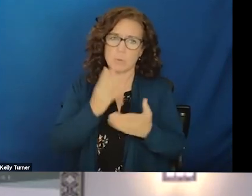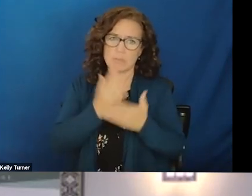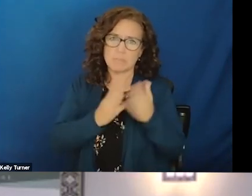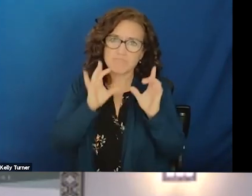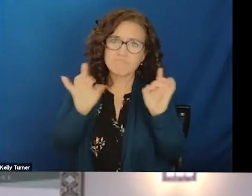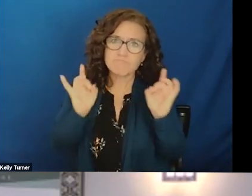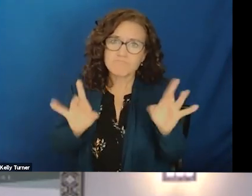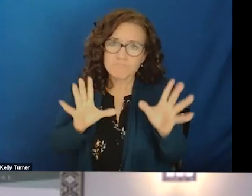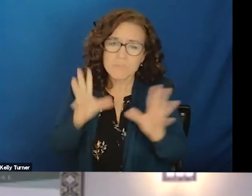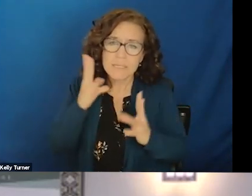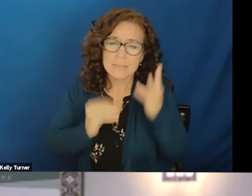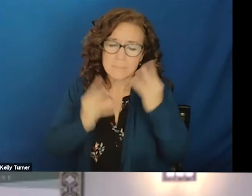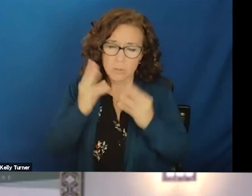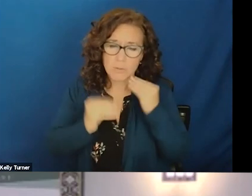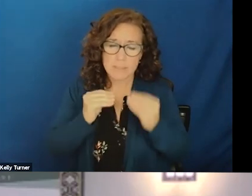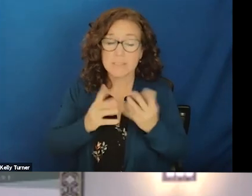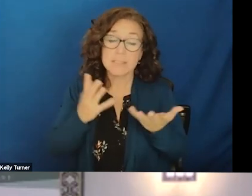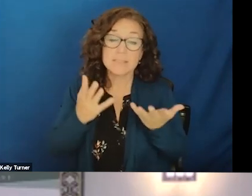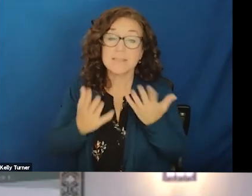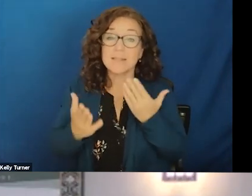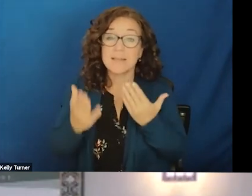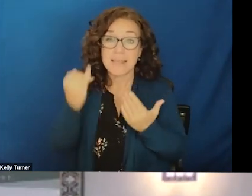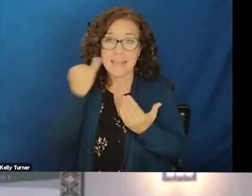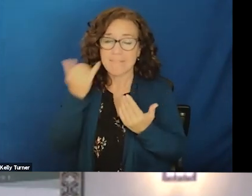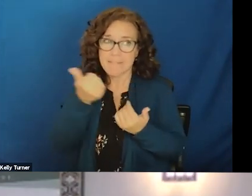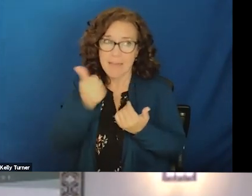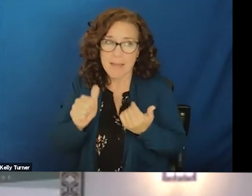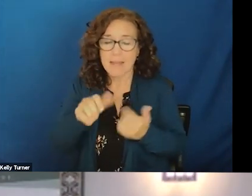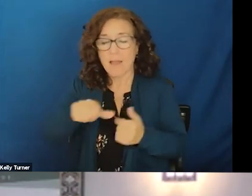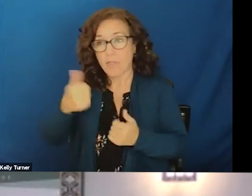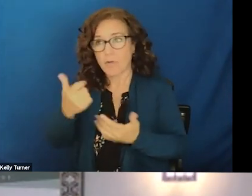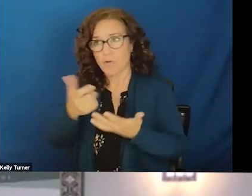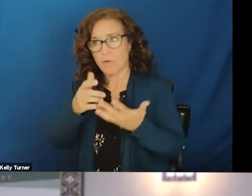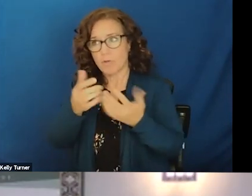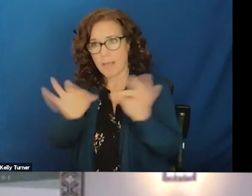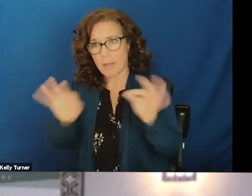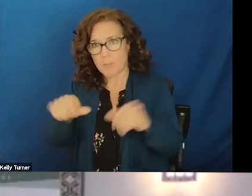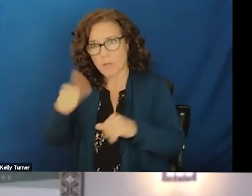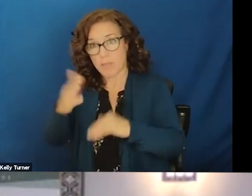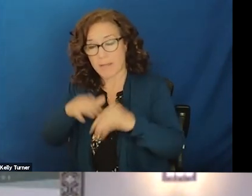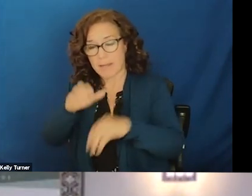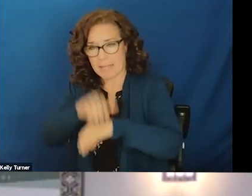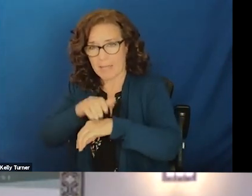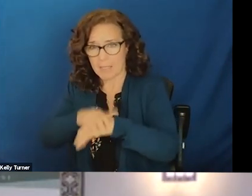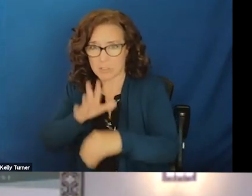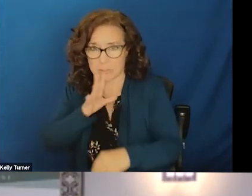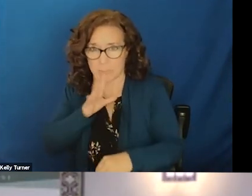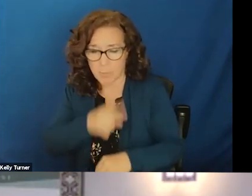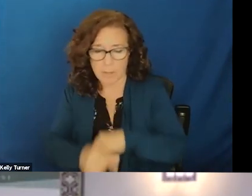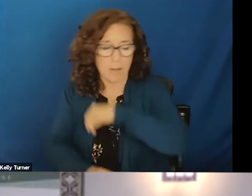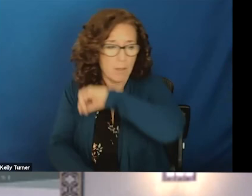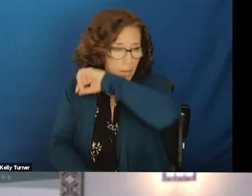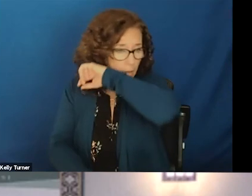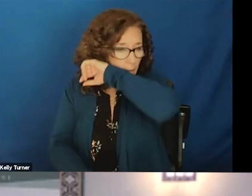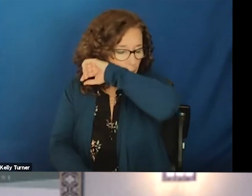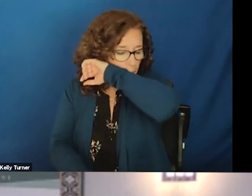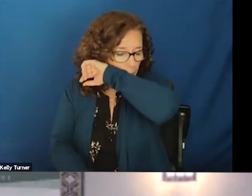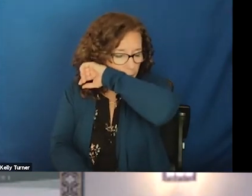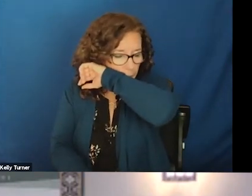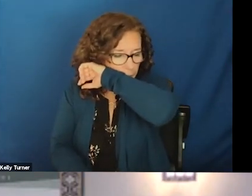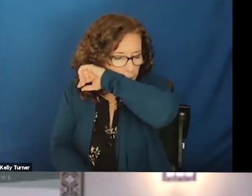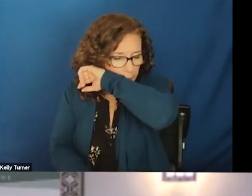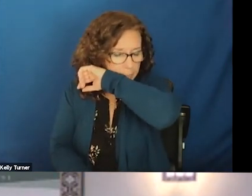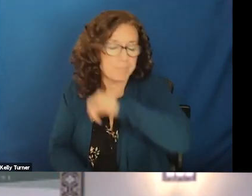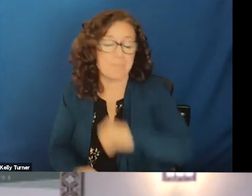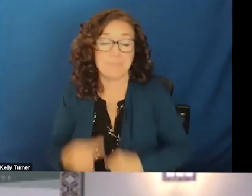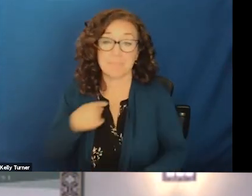is primarily spoken. For this reason, I'm concerned that the survey as it has been conducted will not support and allocate